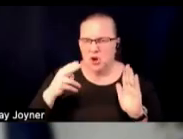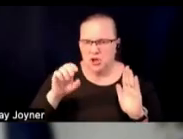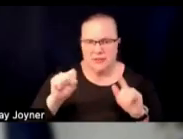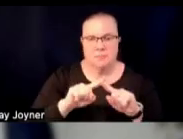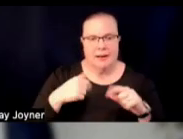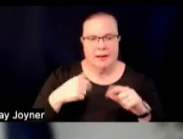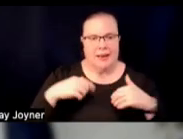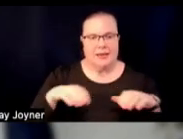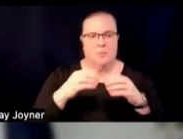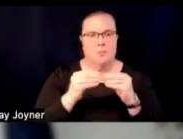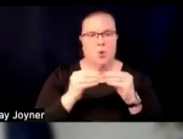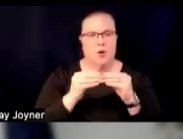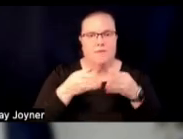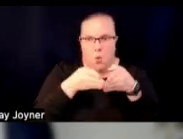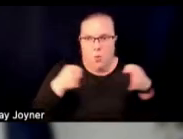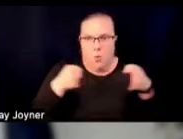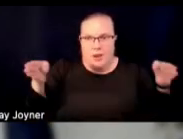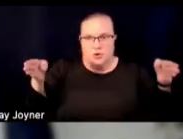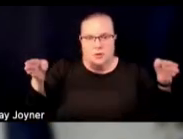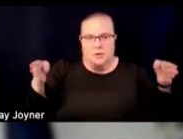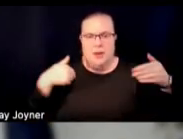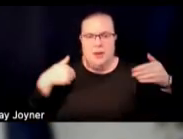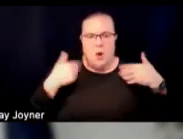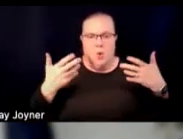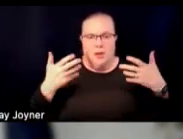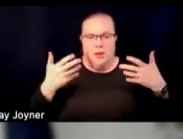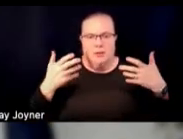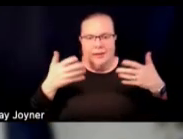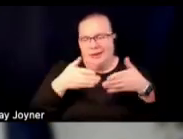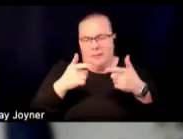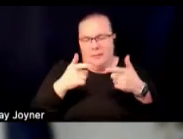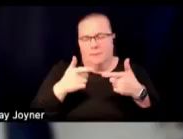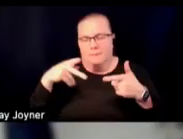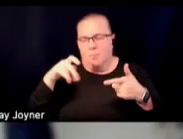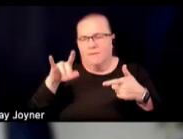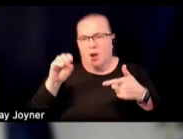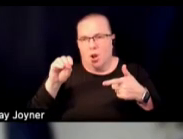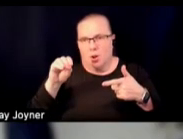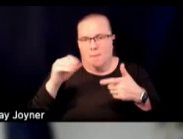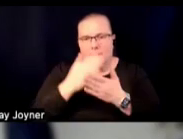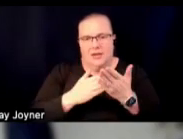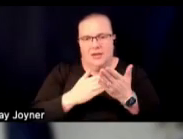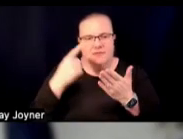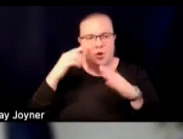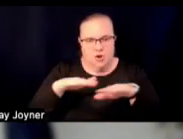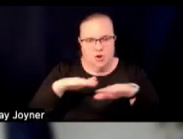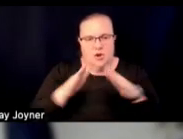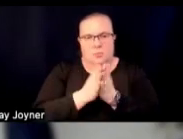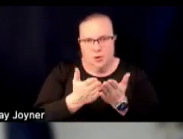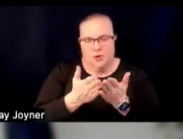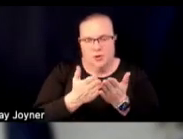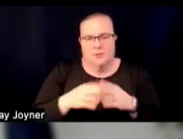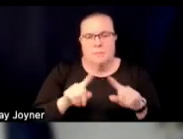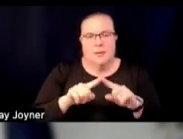was making this for a portfolio piece for my children's book portfolio. So taking into account the the divider